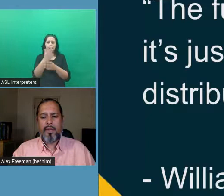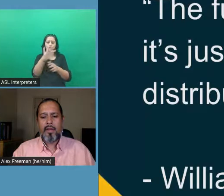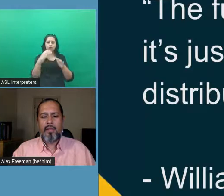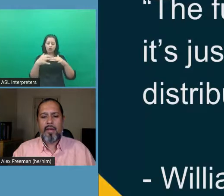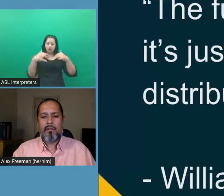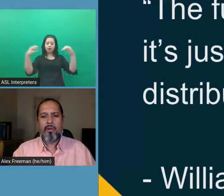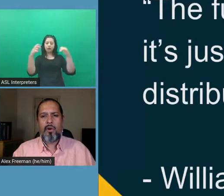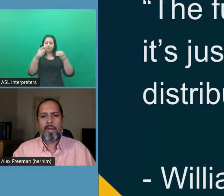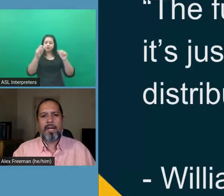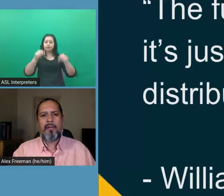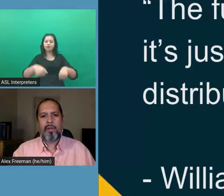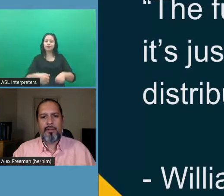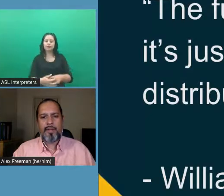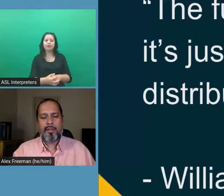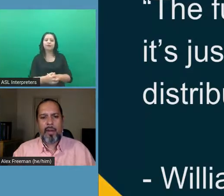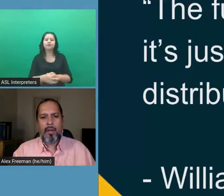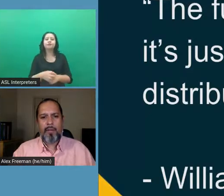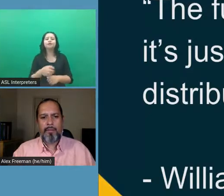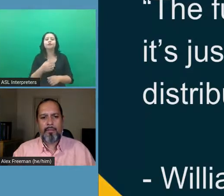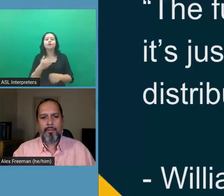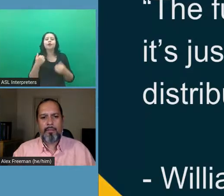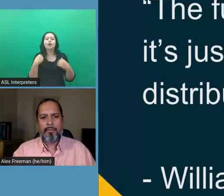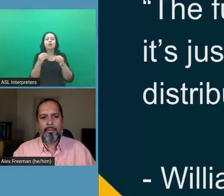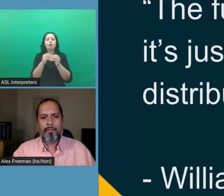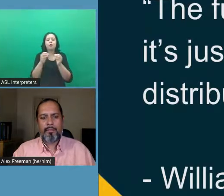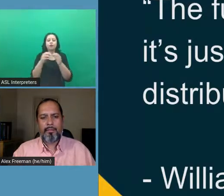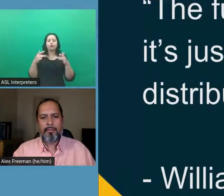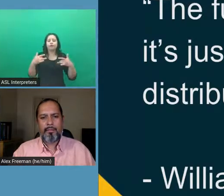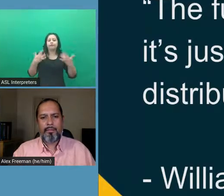to have more meaningful events that way.